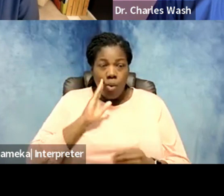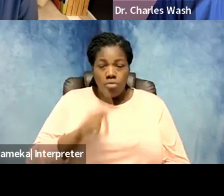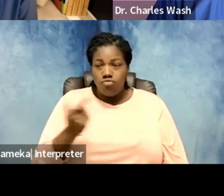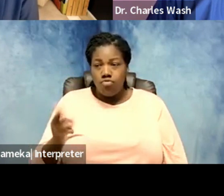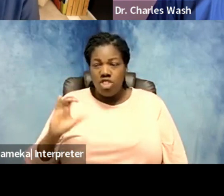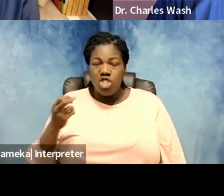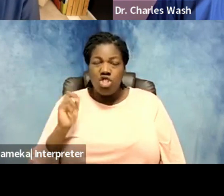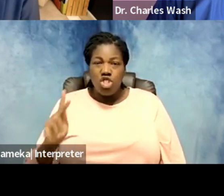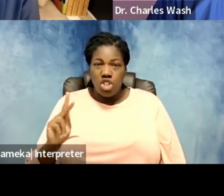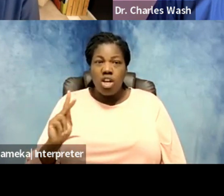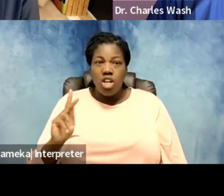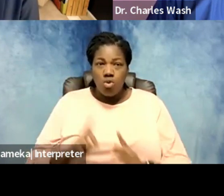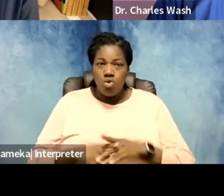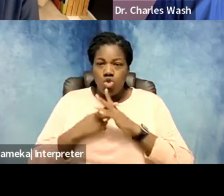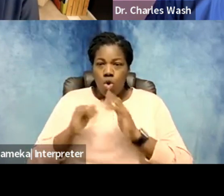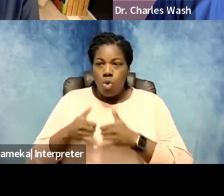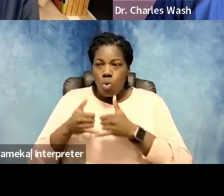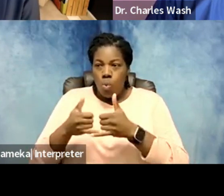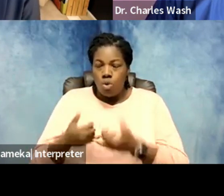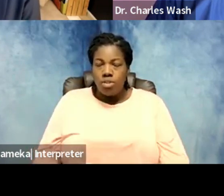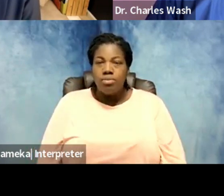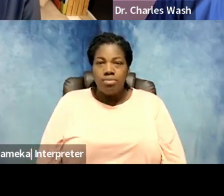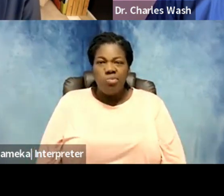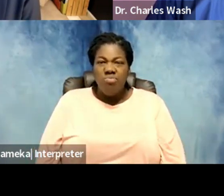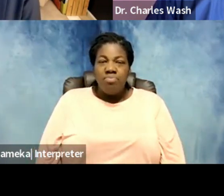Chuck to get the awards presentation started.